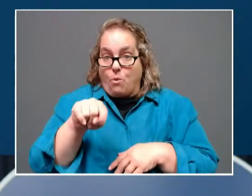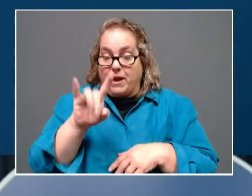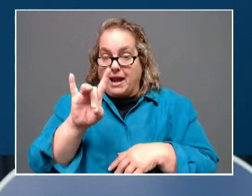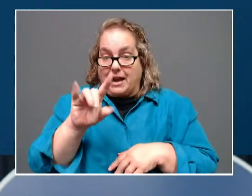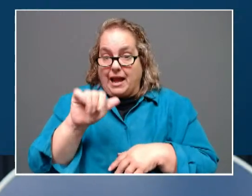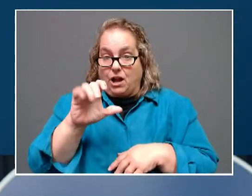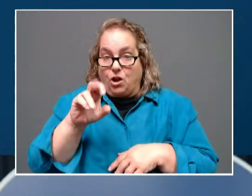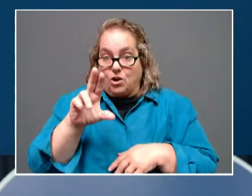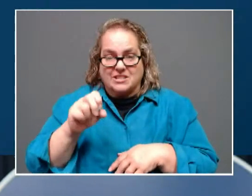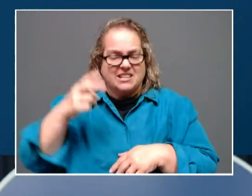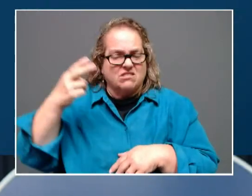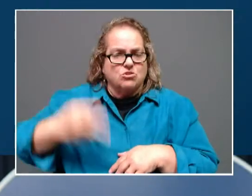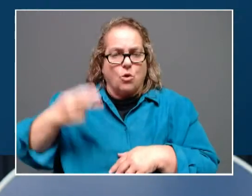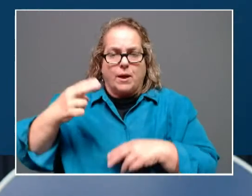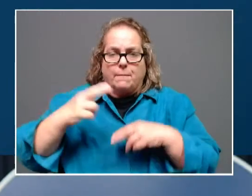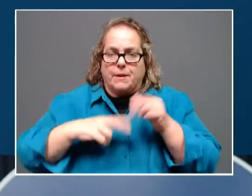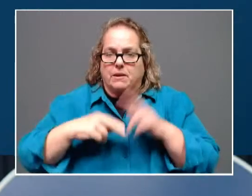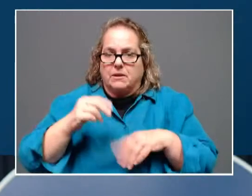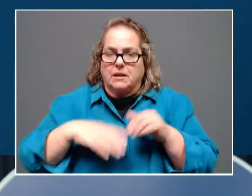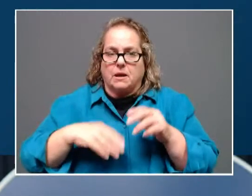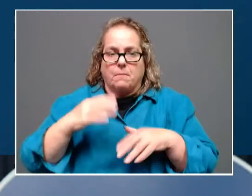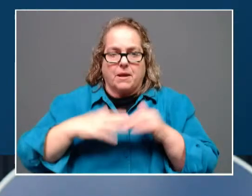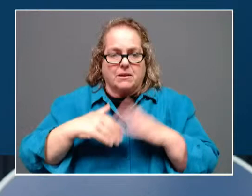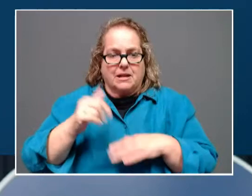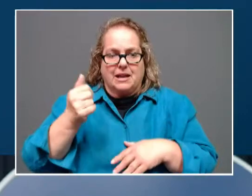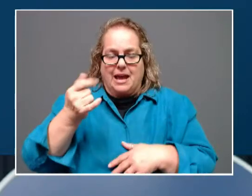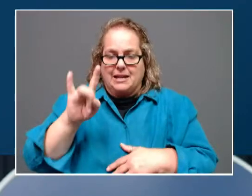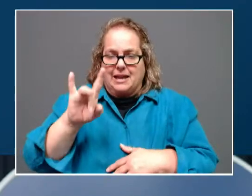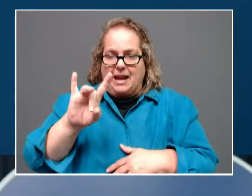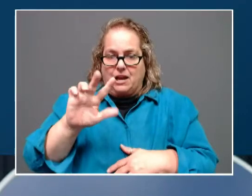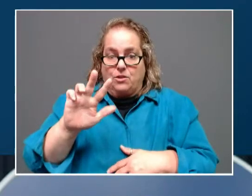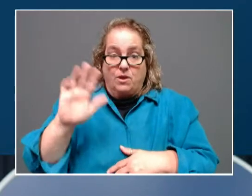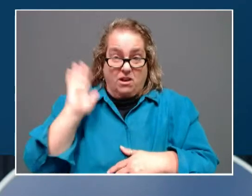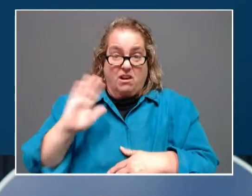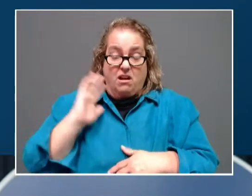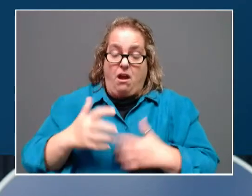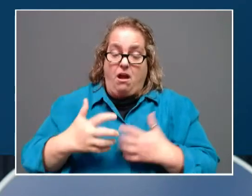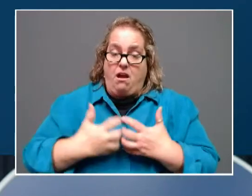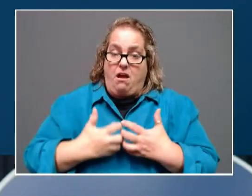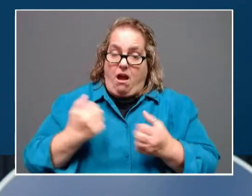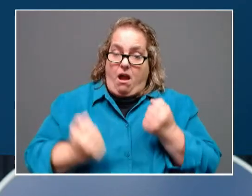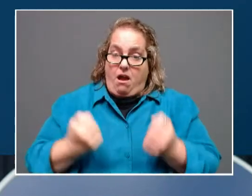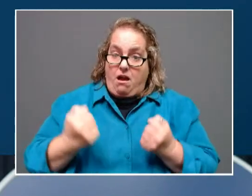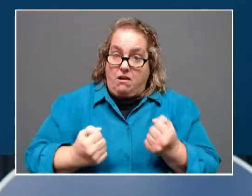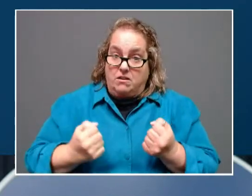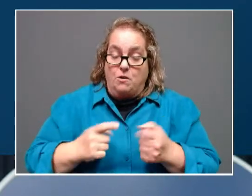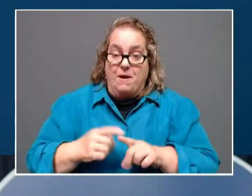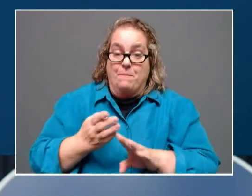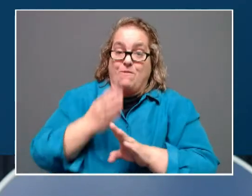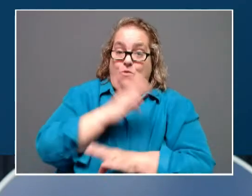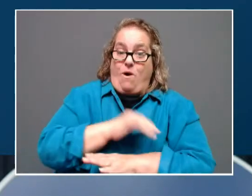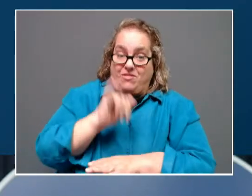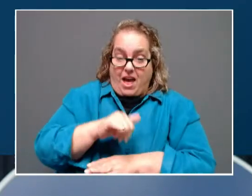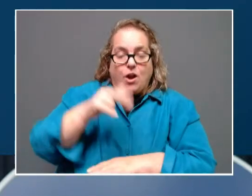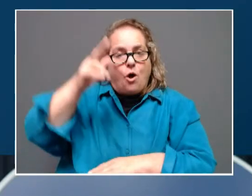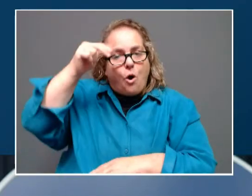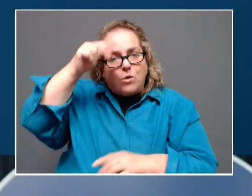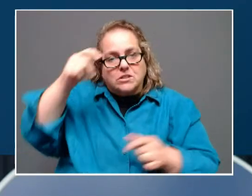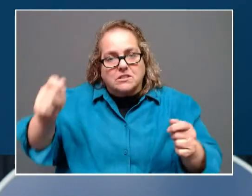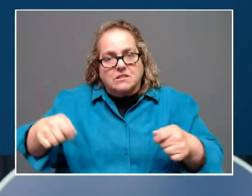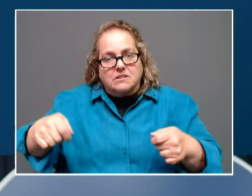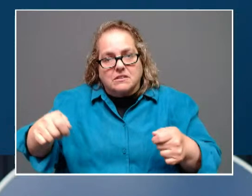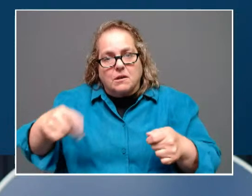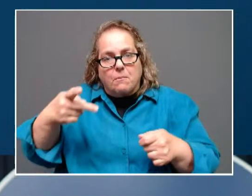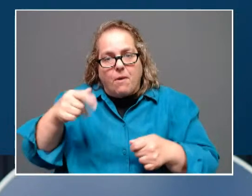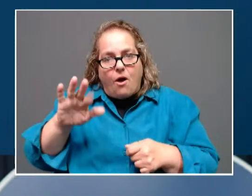in 1883. It was auto parts, but before auto parts, it was actually for horse carriages and carriage parts. So it's